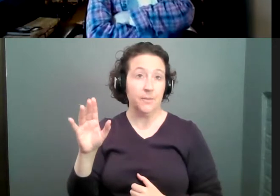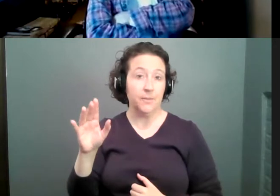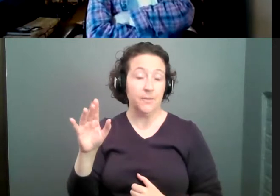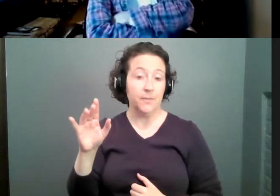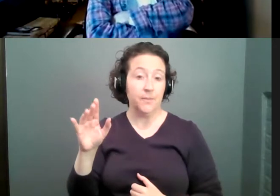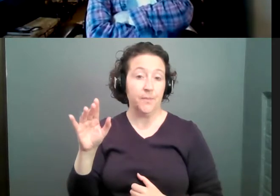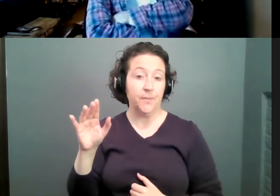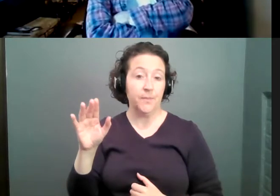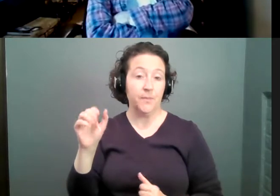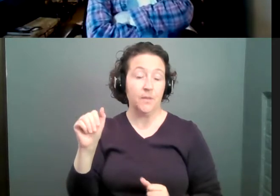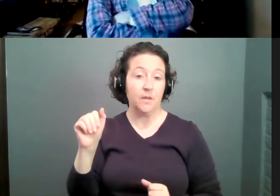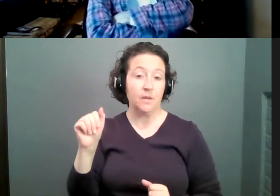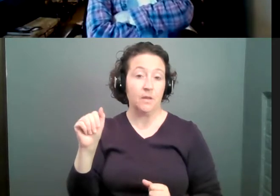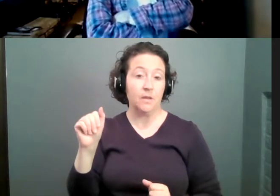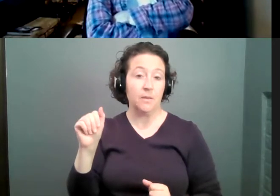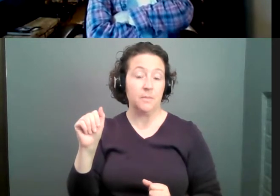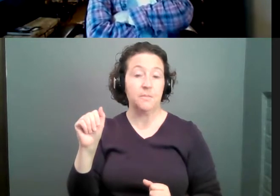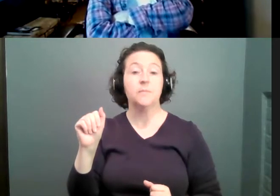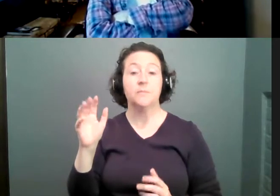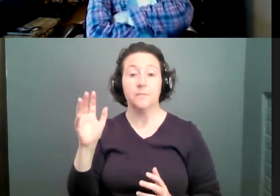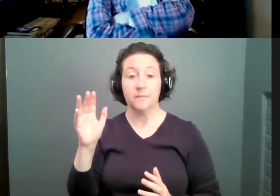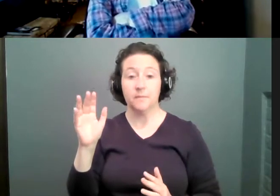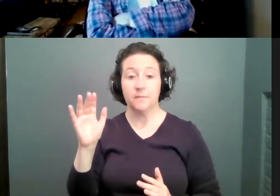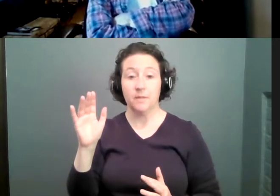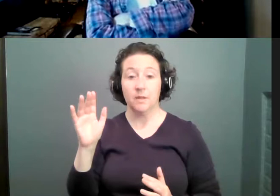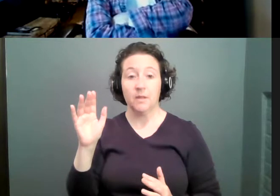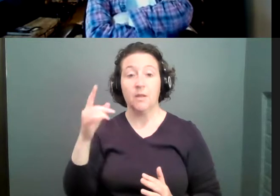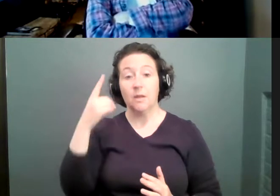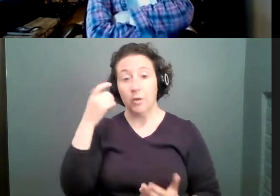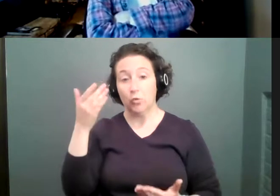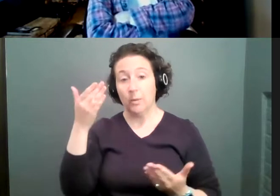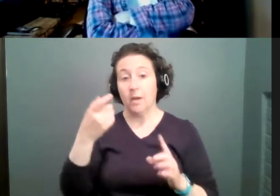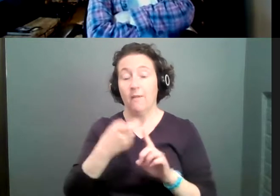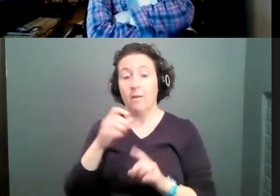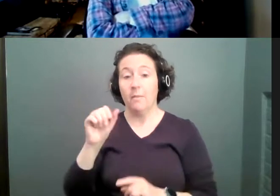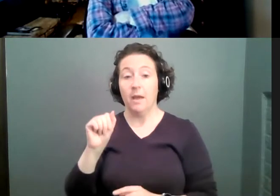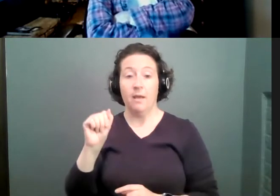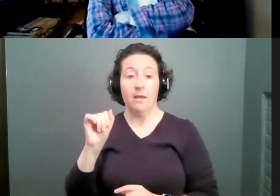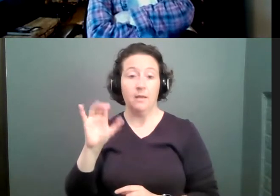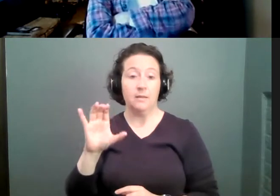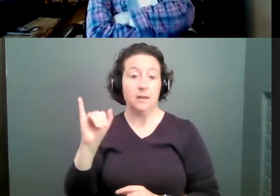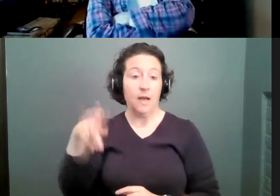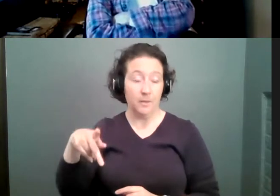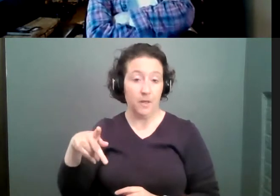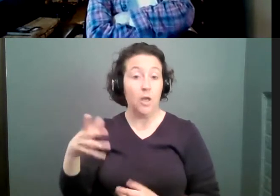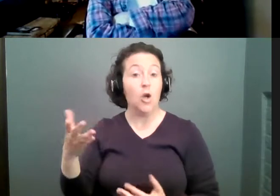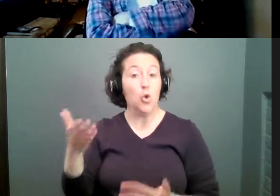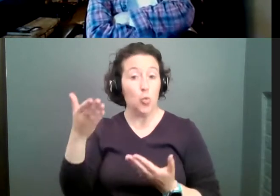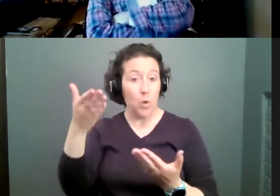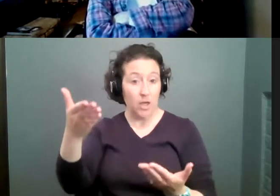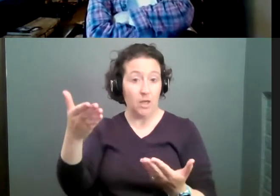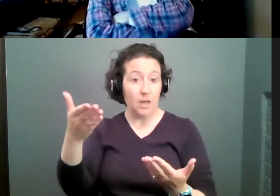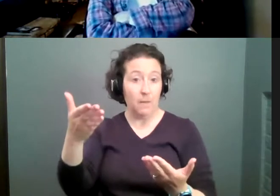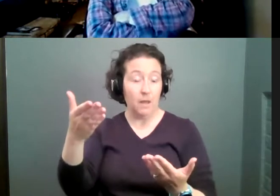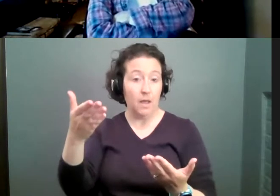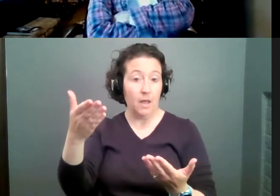the basis of recommendation from the ACIP, has recommended that the prohibition against